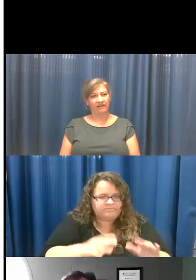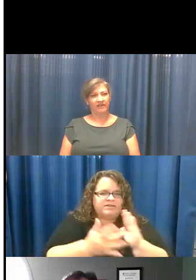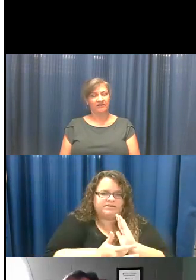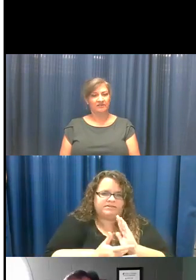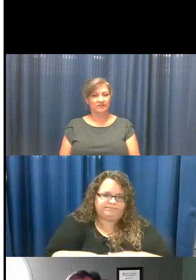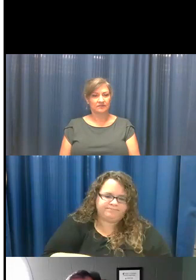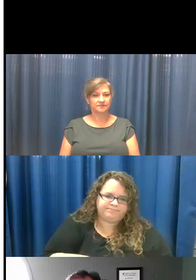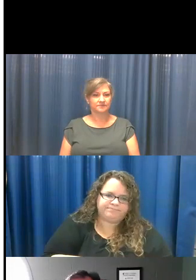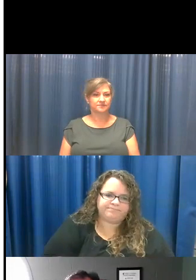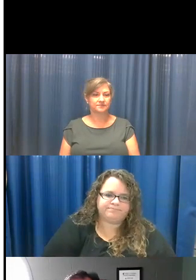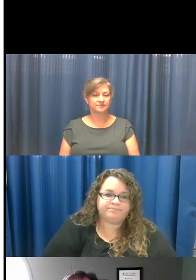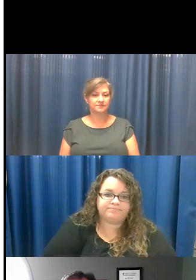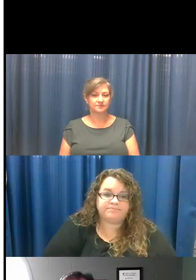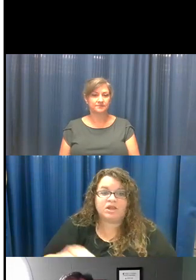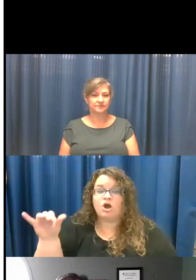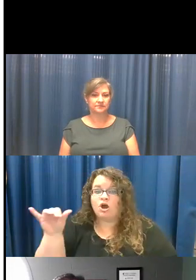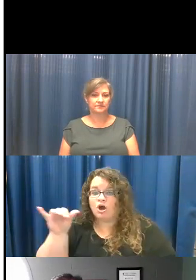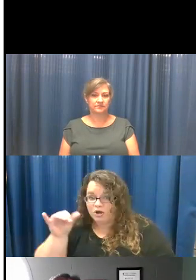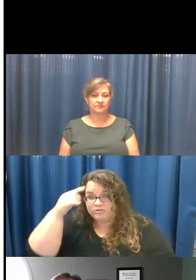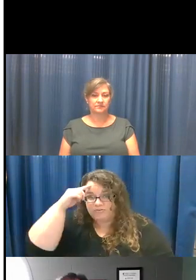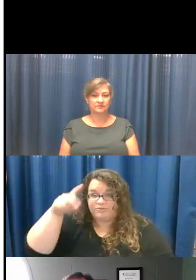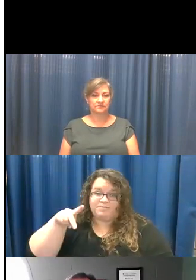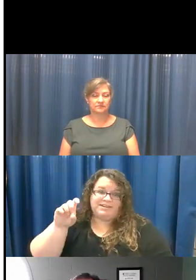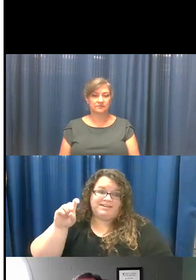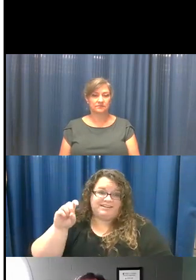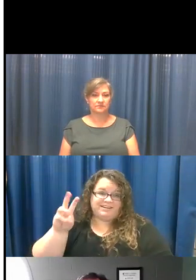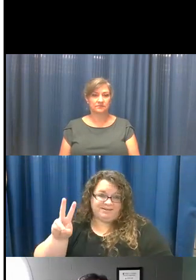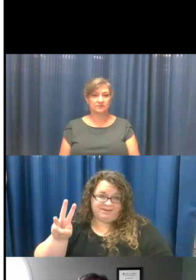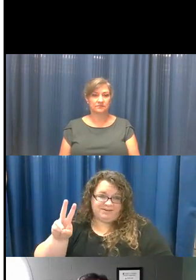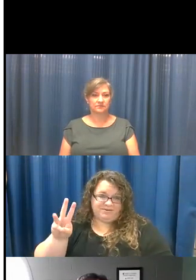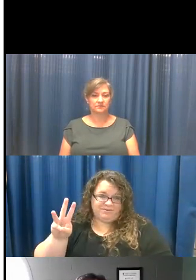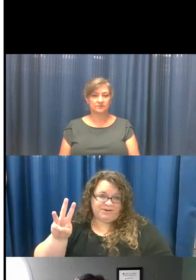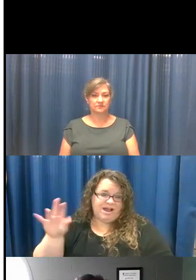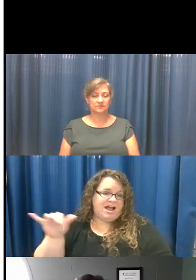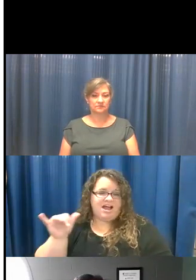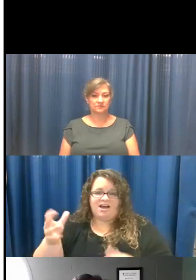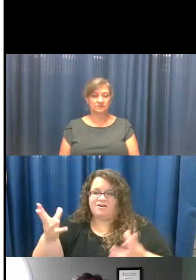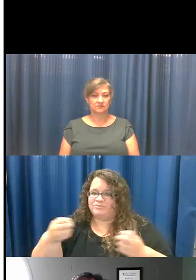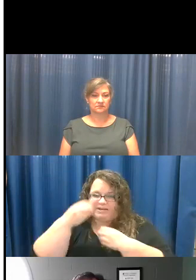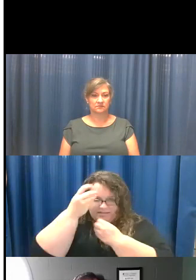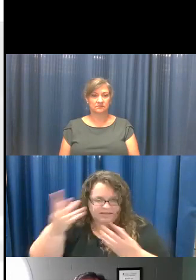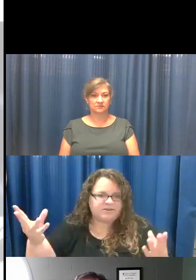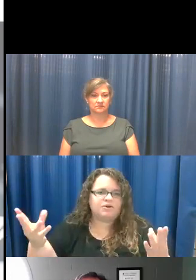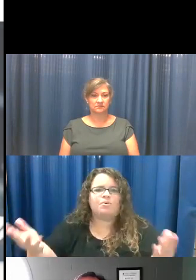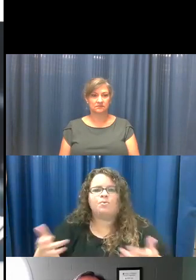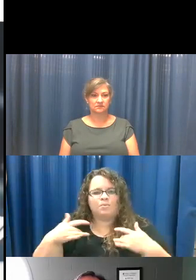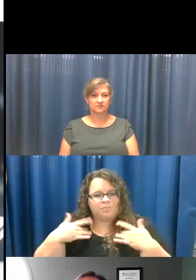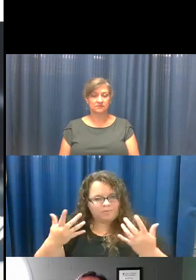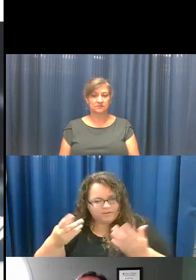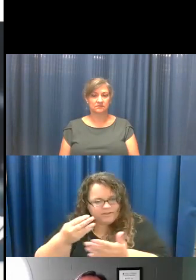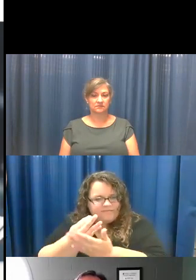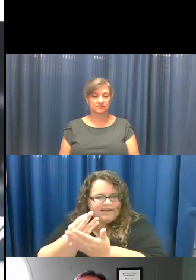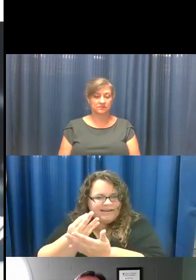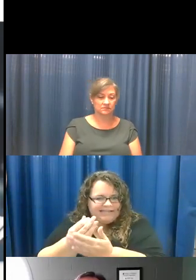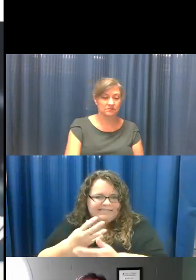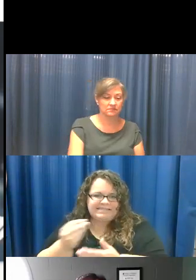Always, as part of PDW, I like to report on where we are with our finances and our reserves.